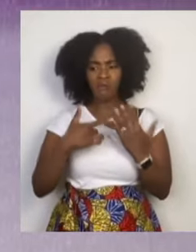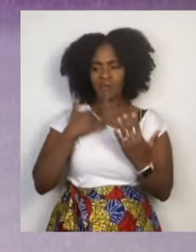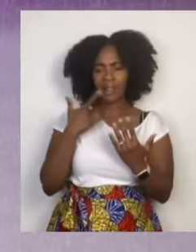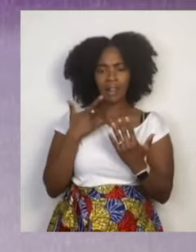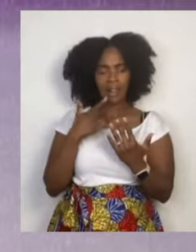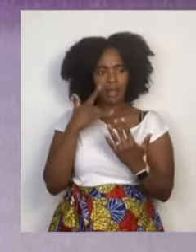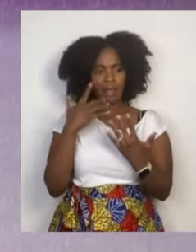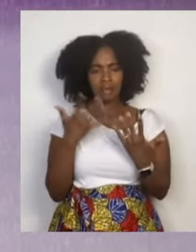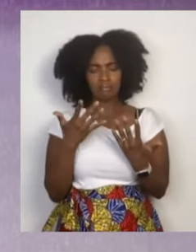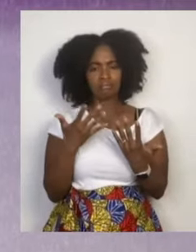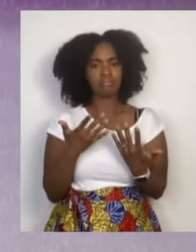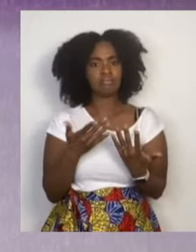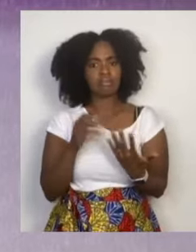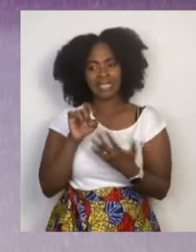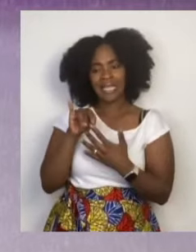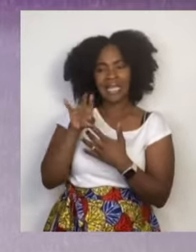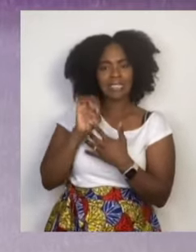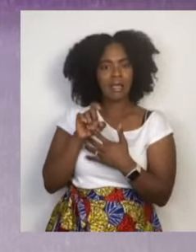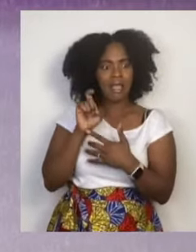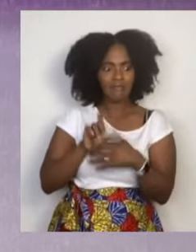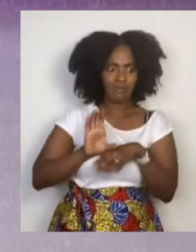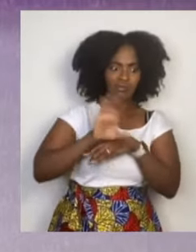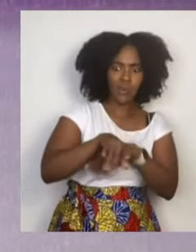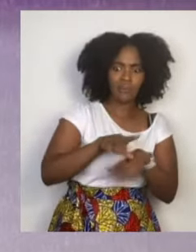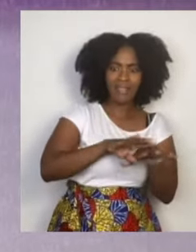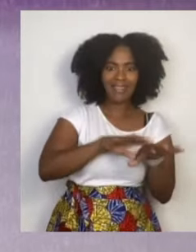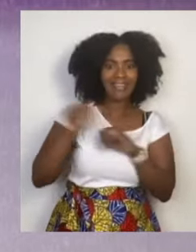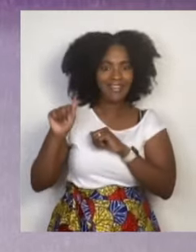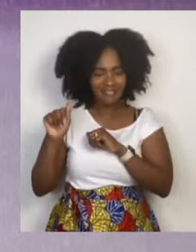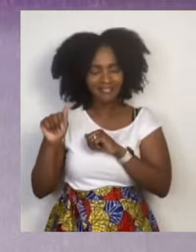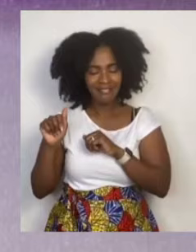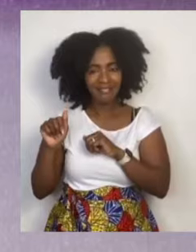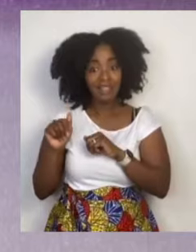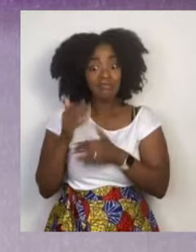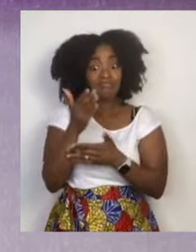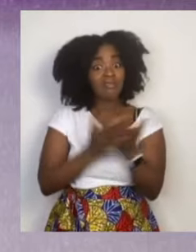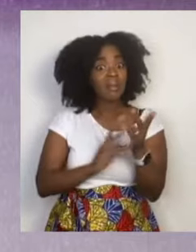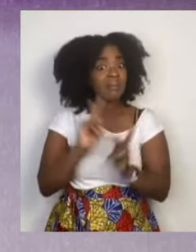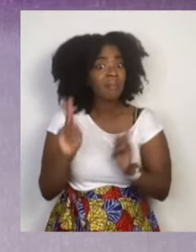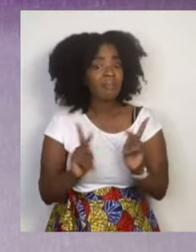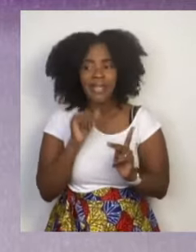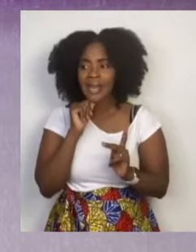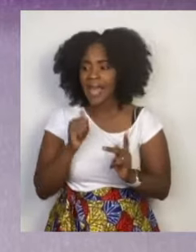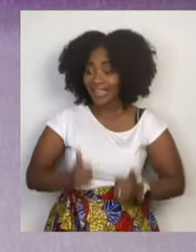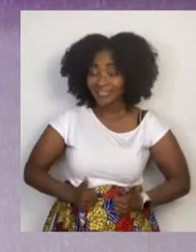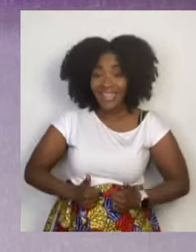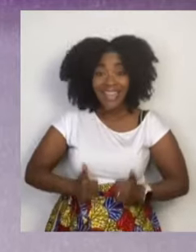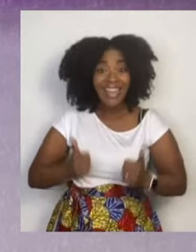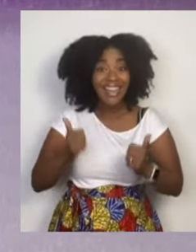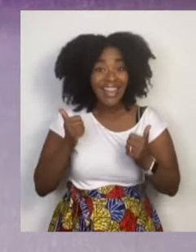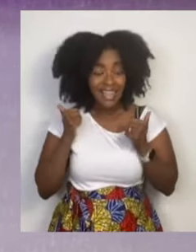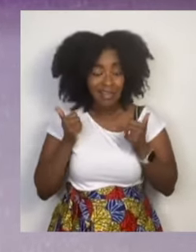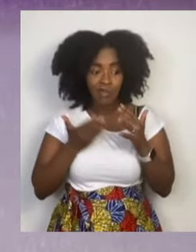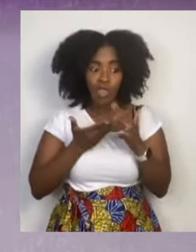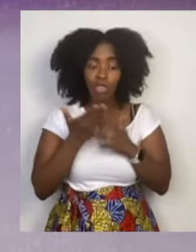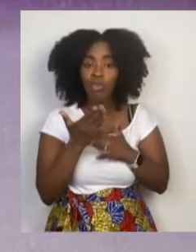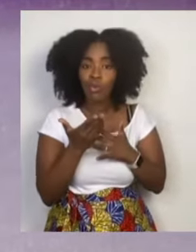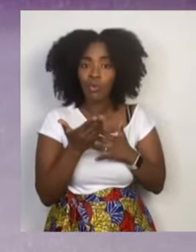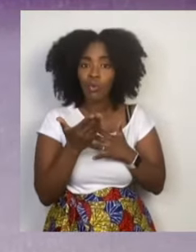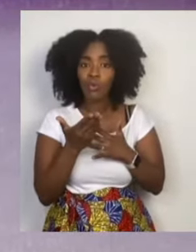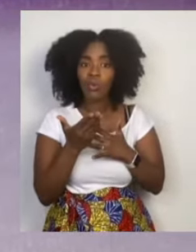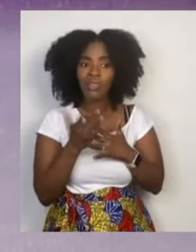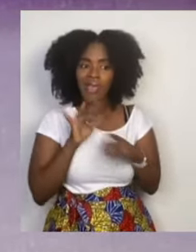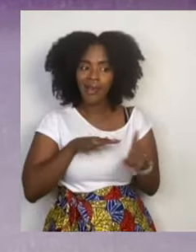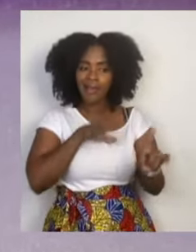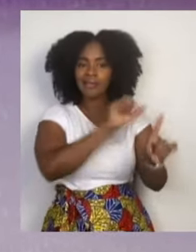even survive the sea. There were people who did not make it through. And if you just look over the last